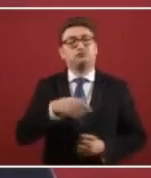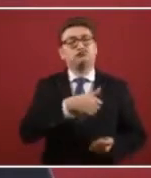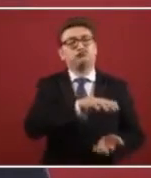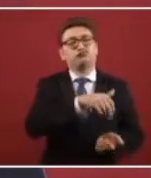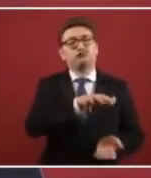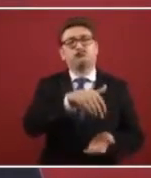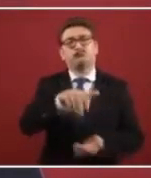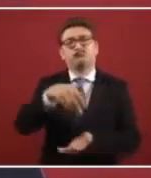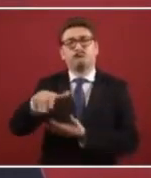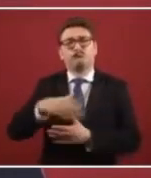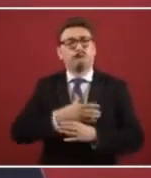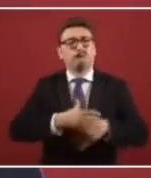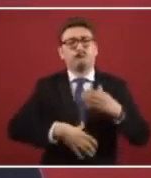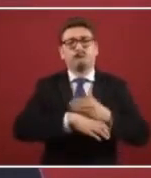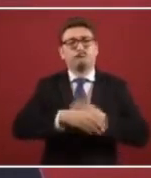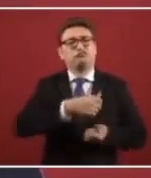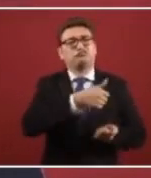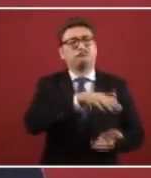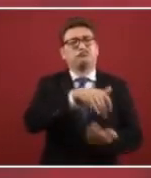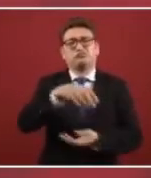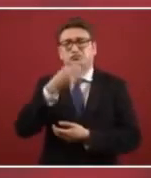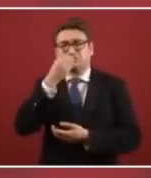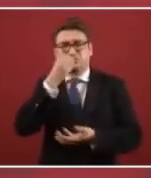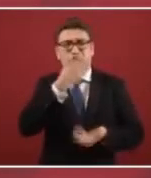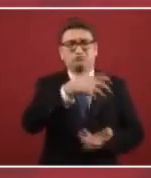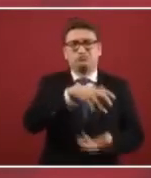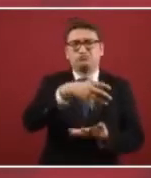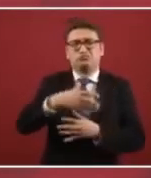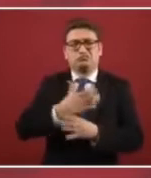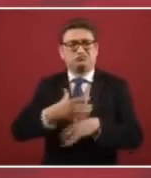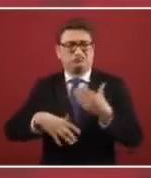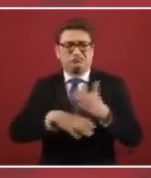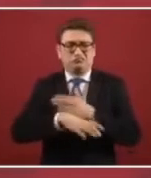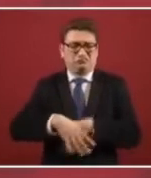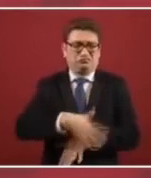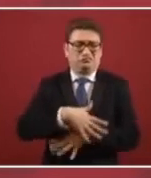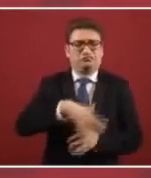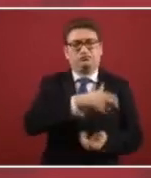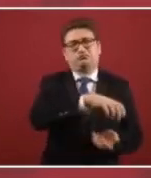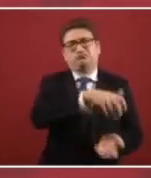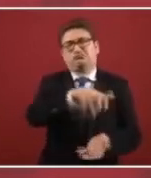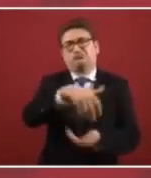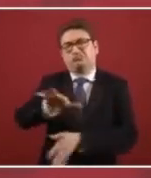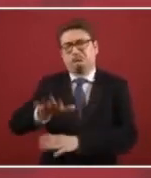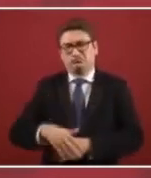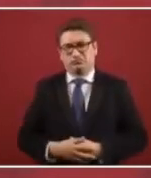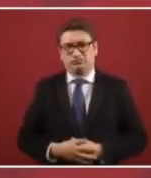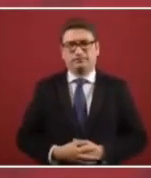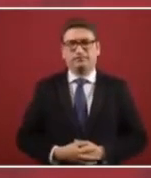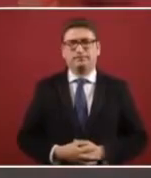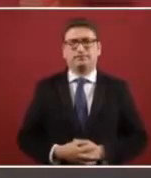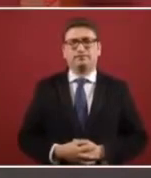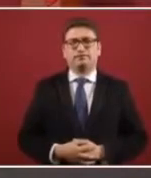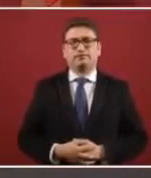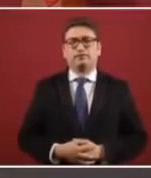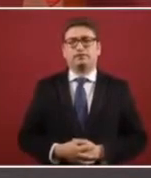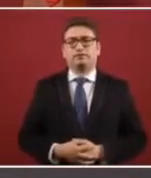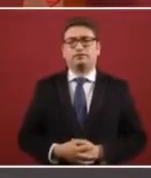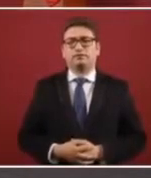so all they were doing was giving money and bribes and and